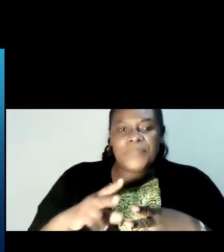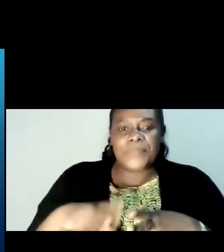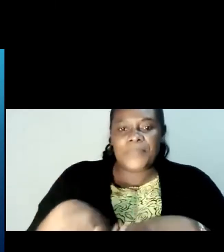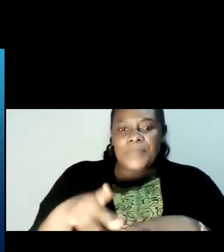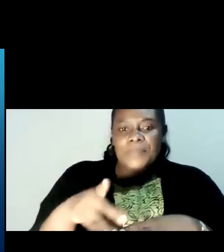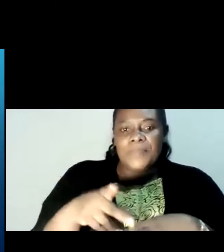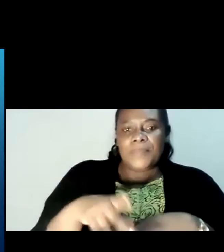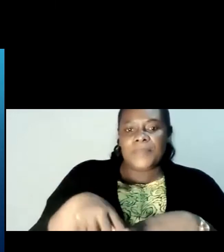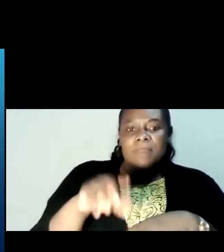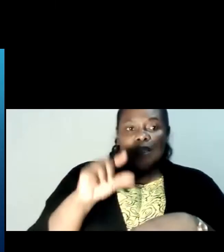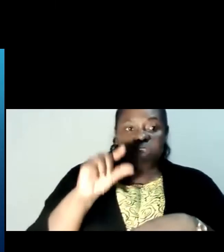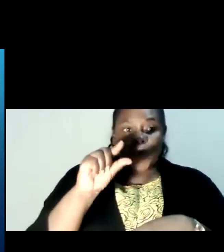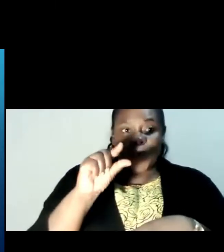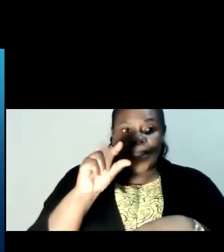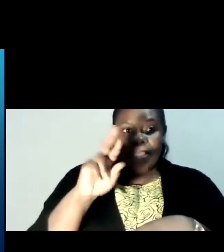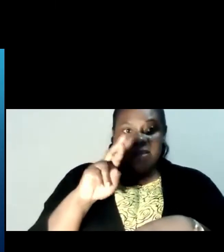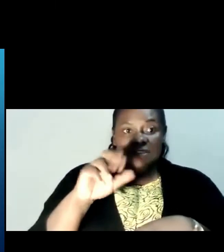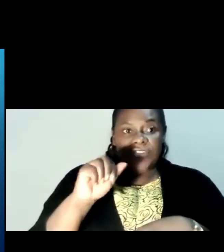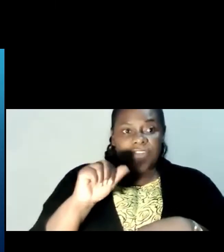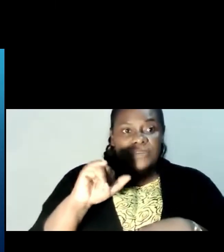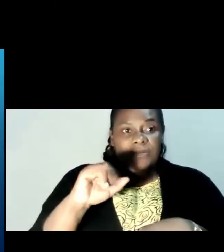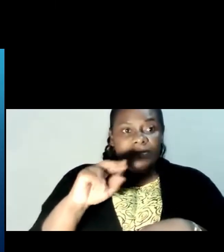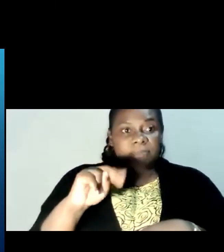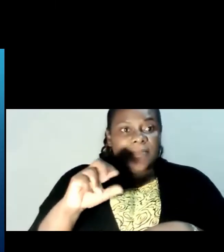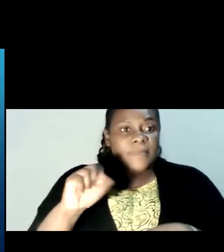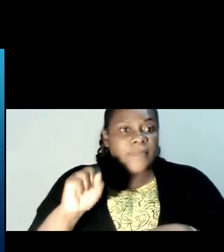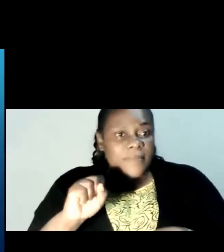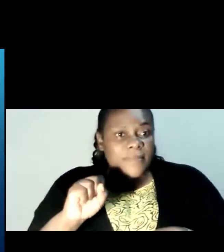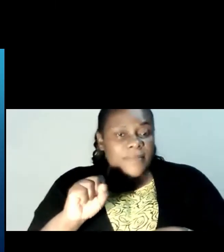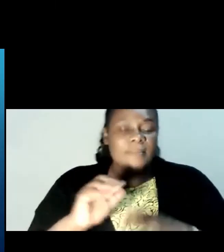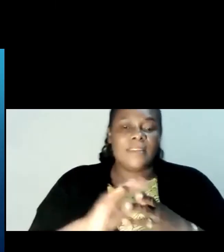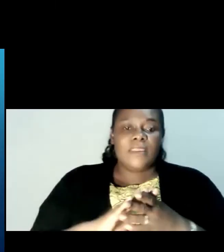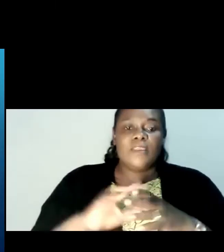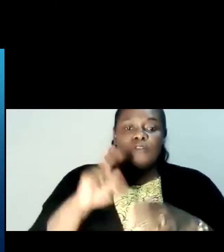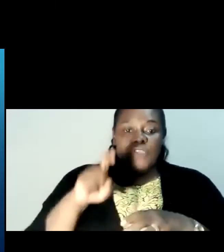whole grains and healthy protein and fruits on your plate.